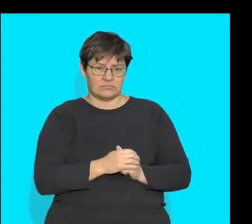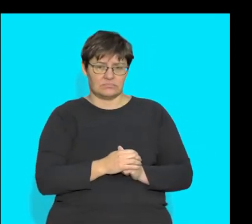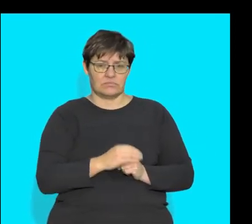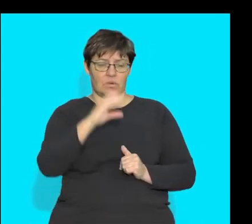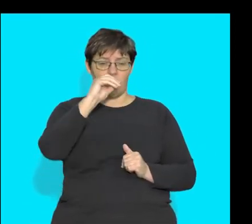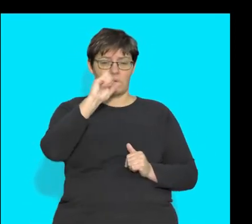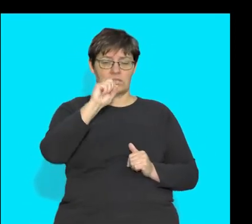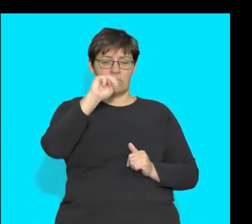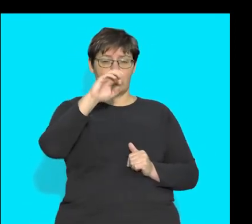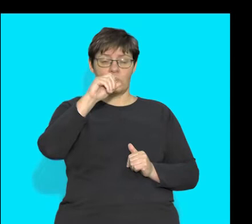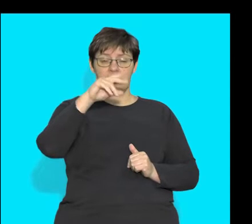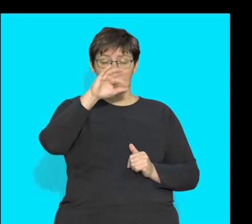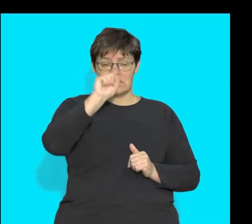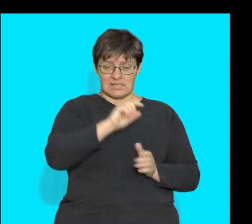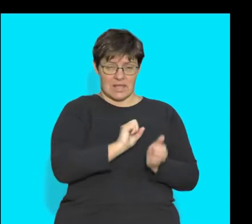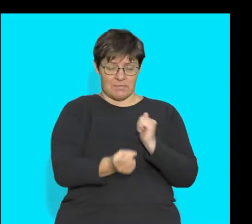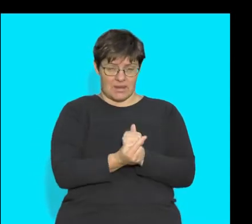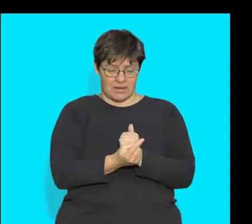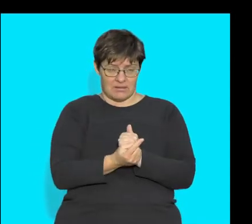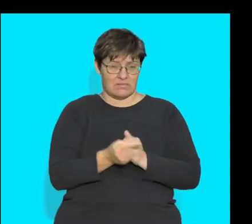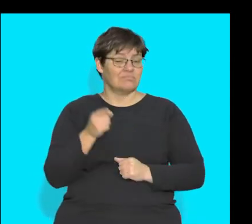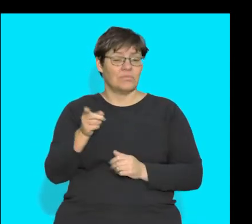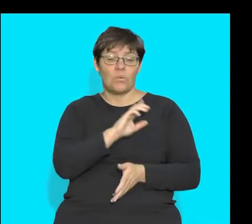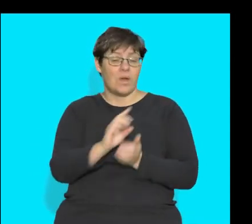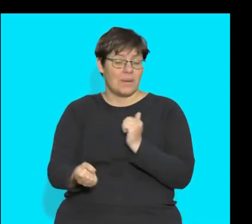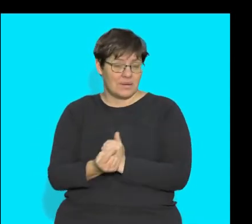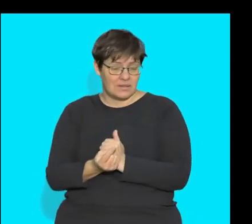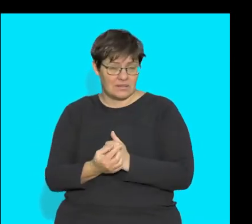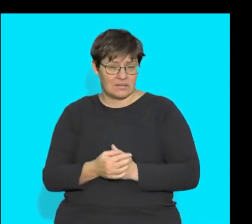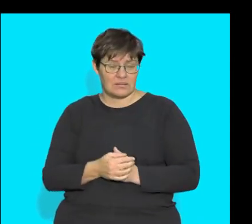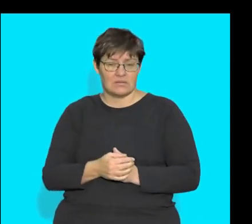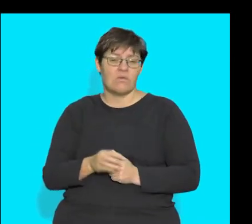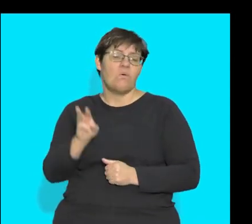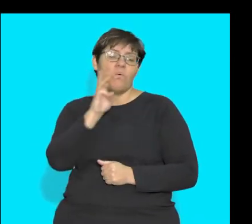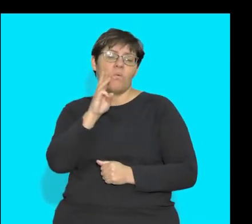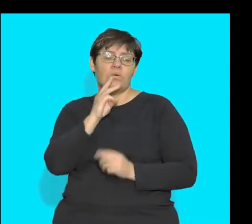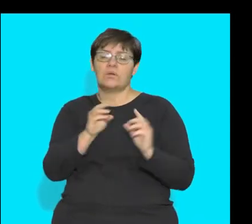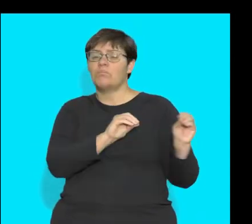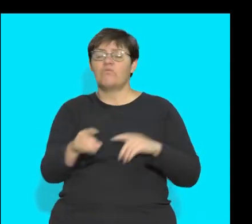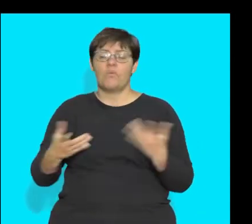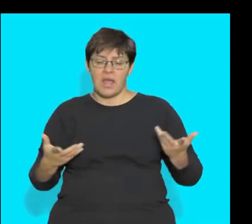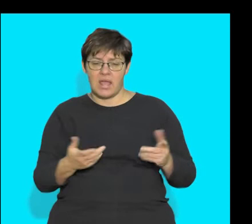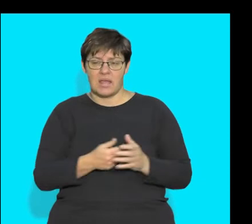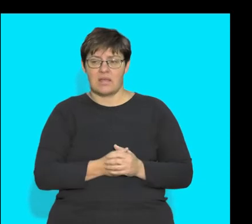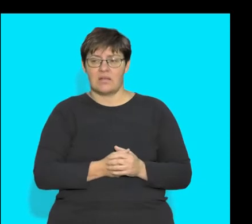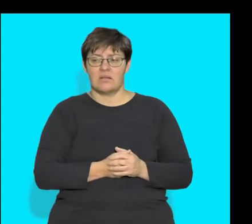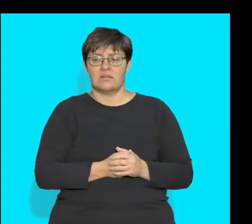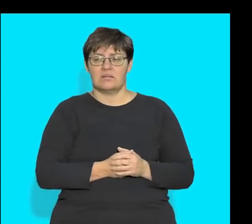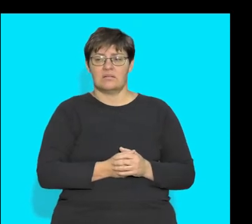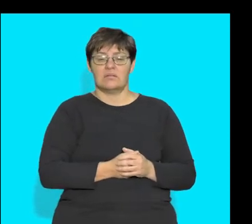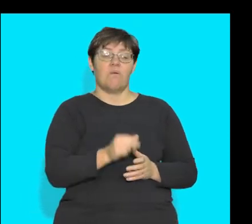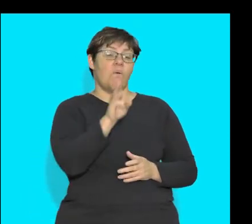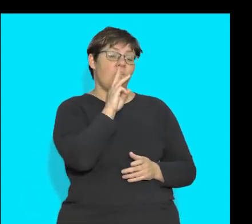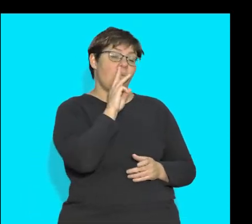osmosis, if we know osmosis occurred, what happened is, guys, where does water move? So let's start.